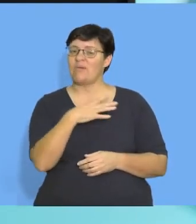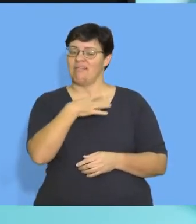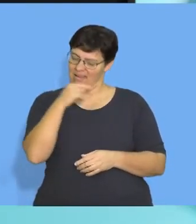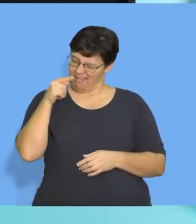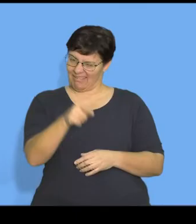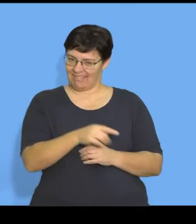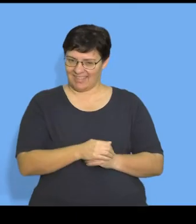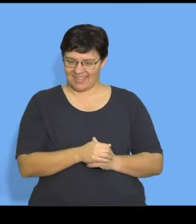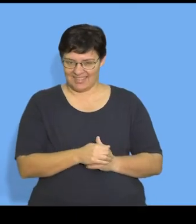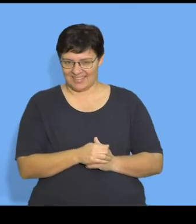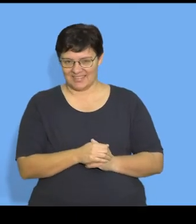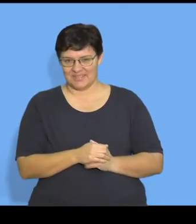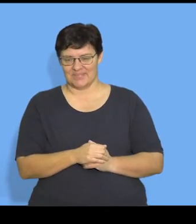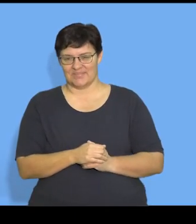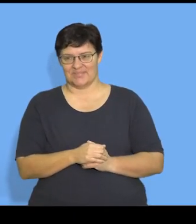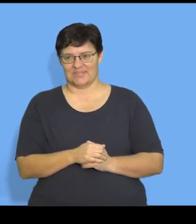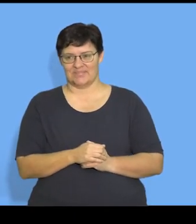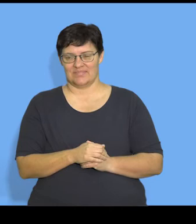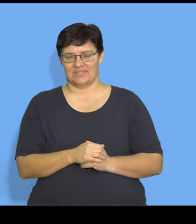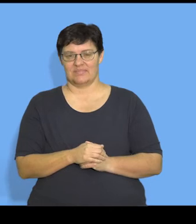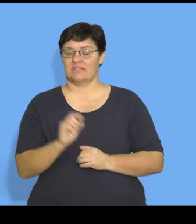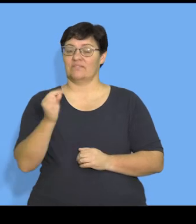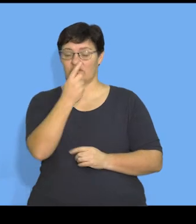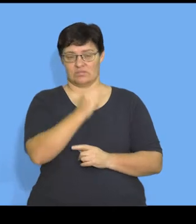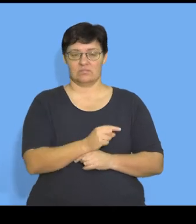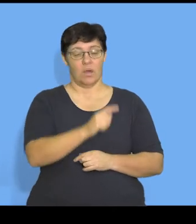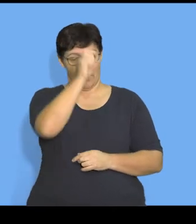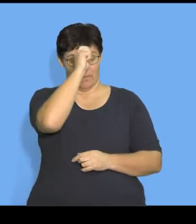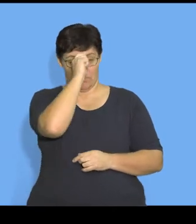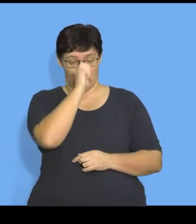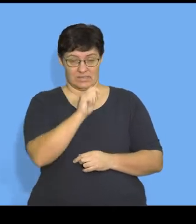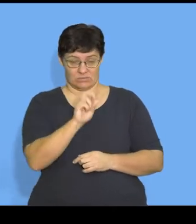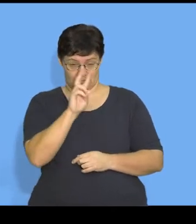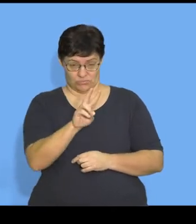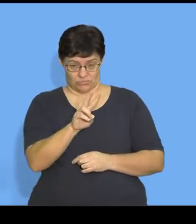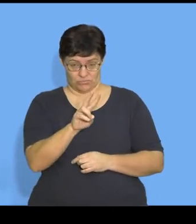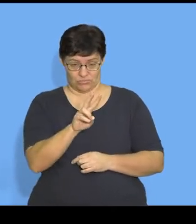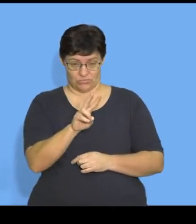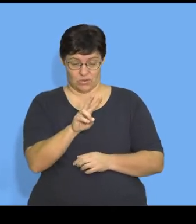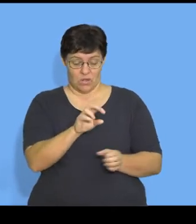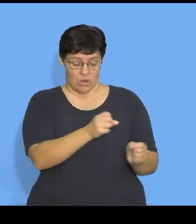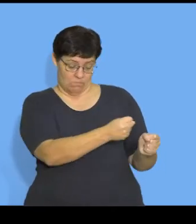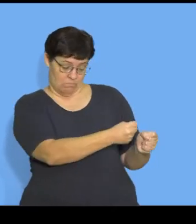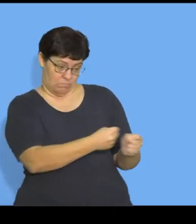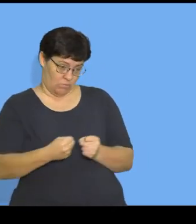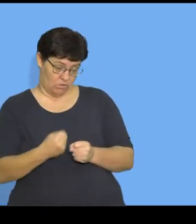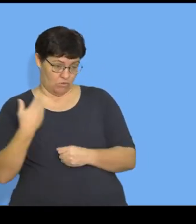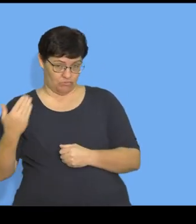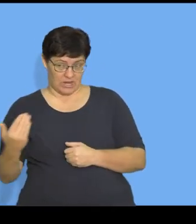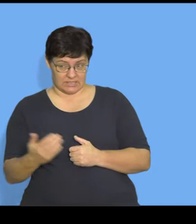section. All right. First question, 2 boys pull a crate to the right. giving